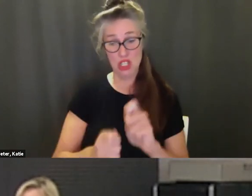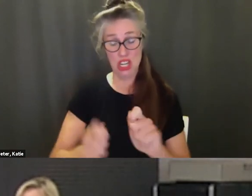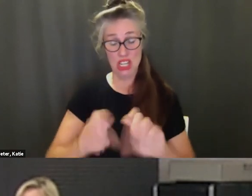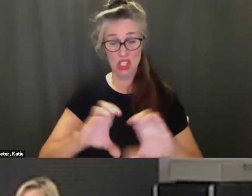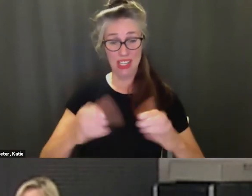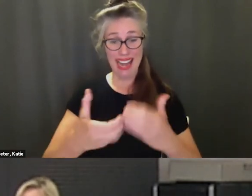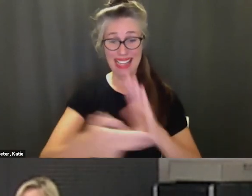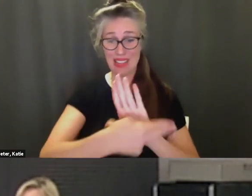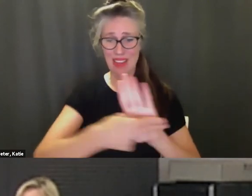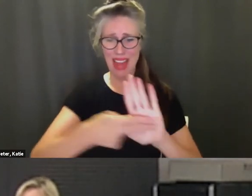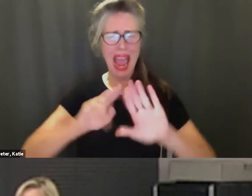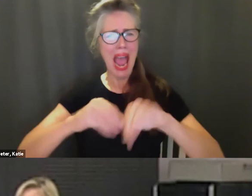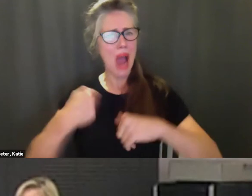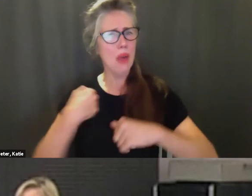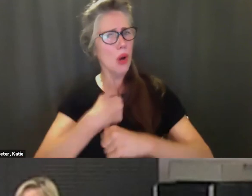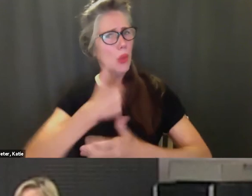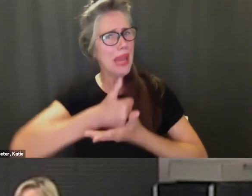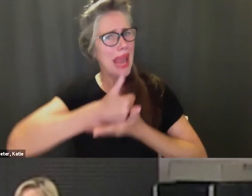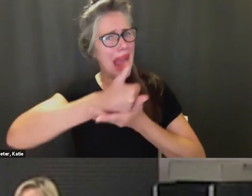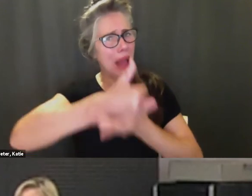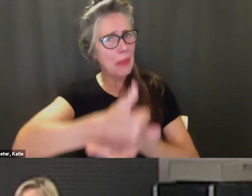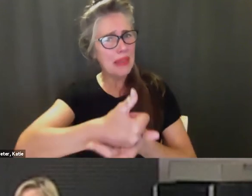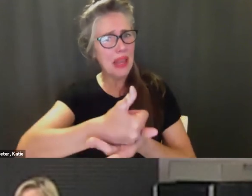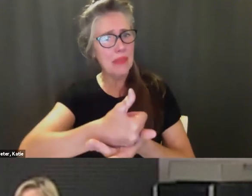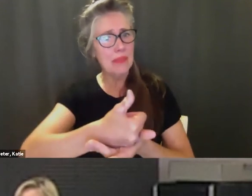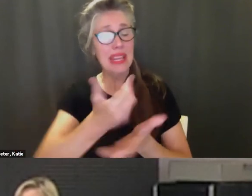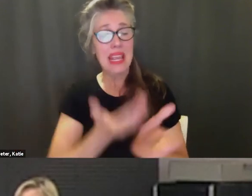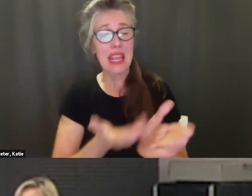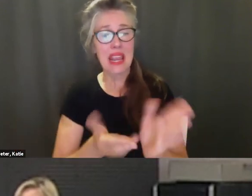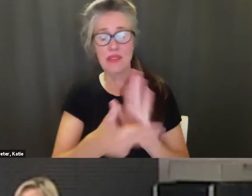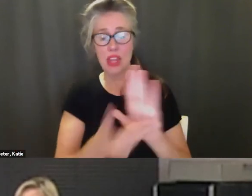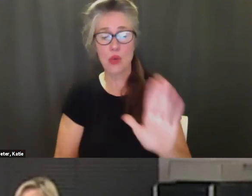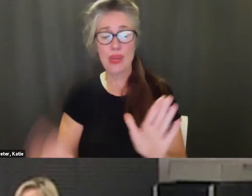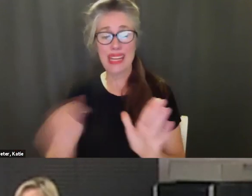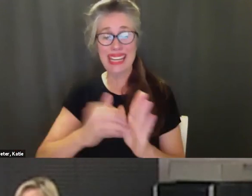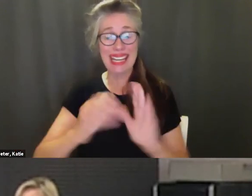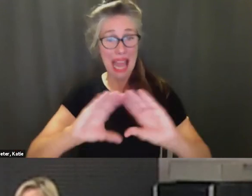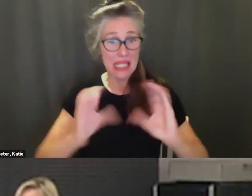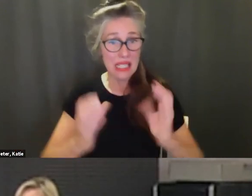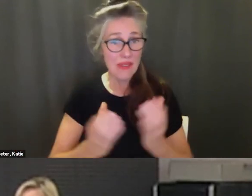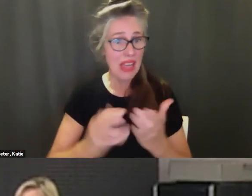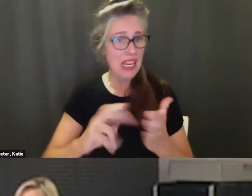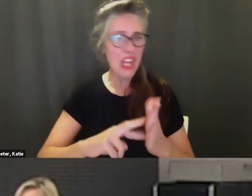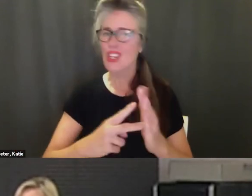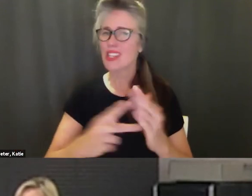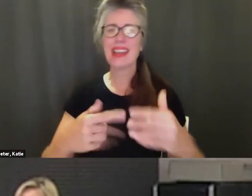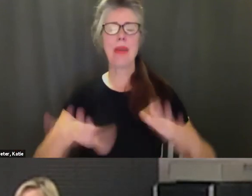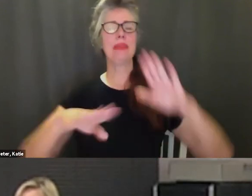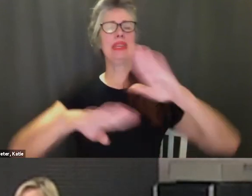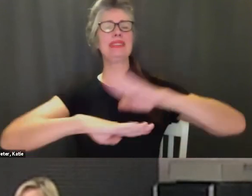we helping them? Because they're reclassified doesn't mean that they're at grade level.